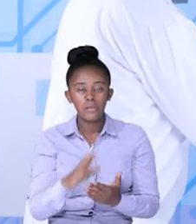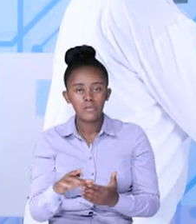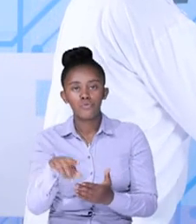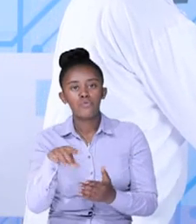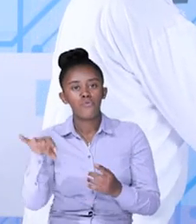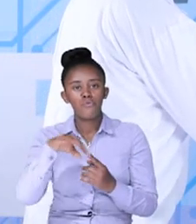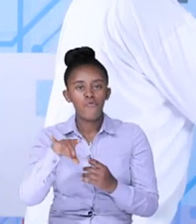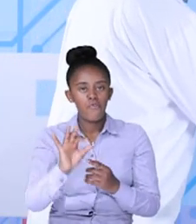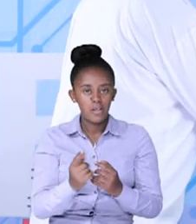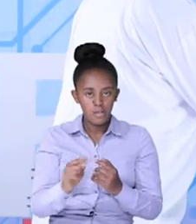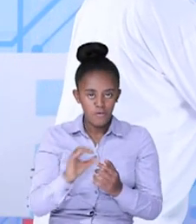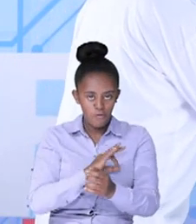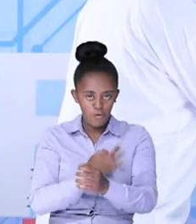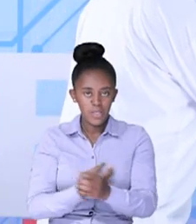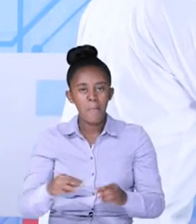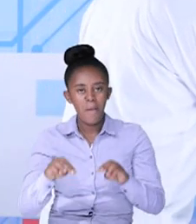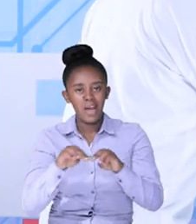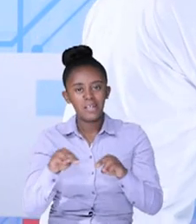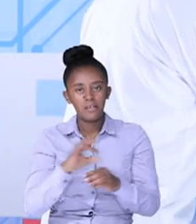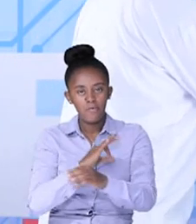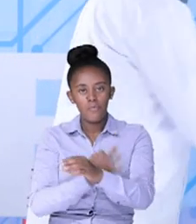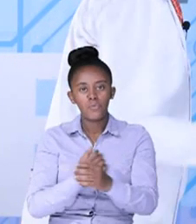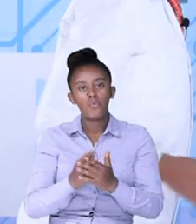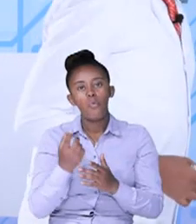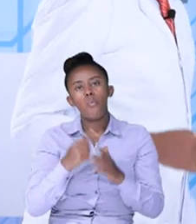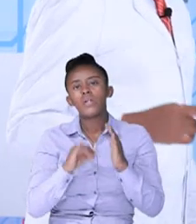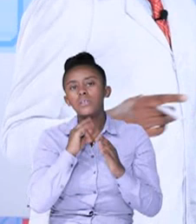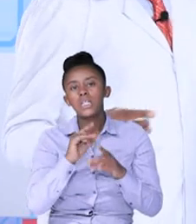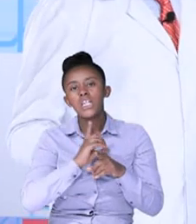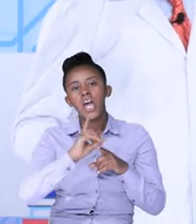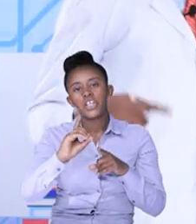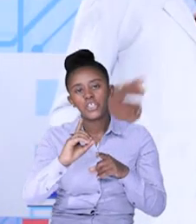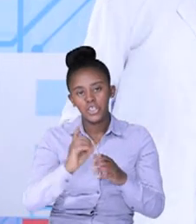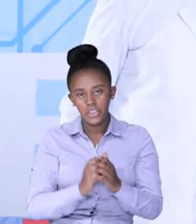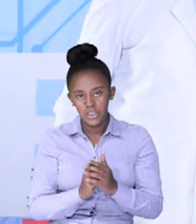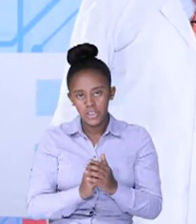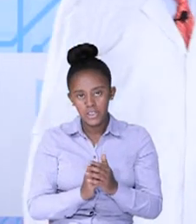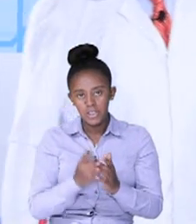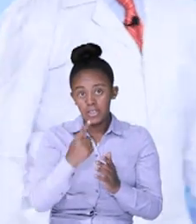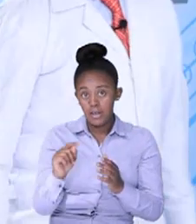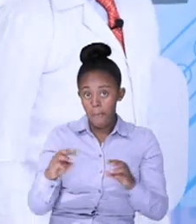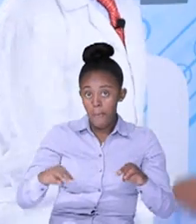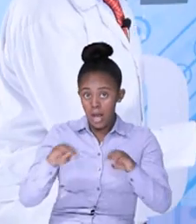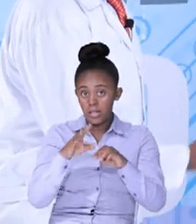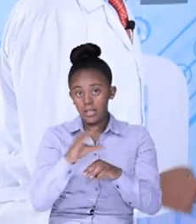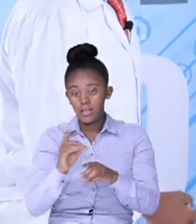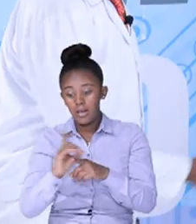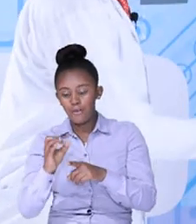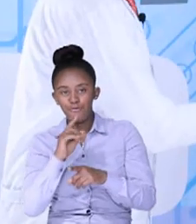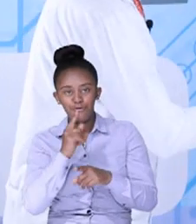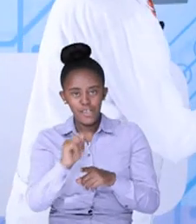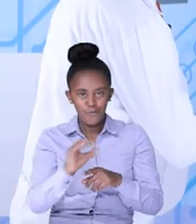force, the magnetic force. What is the direction and the magnitude and direction of the force? That is the